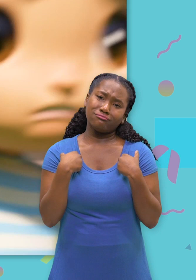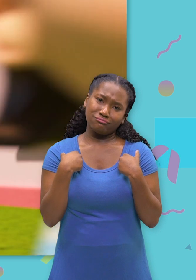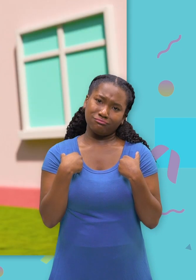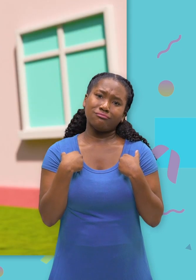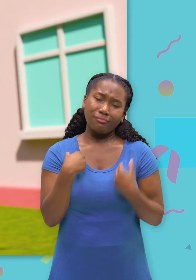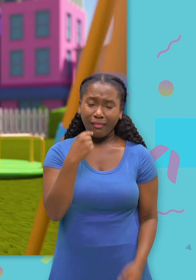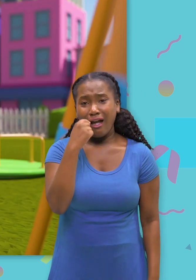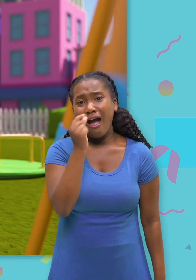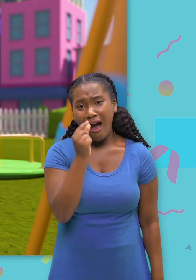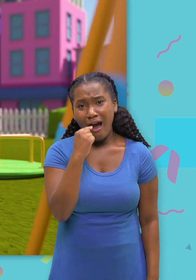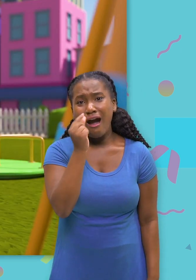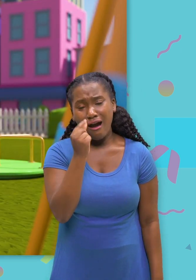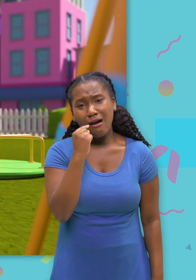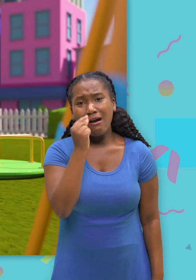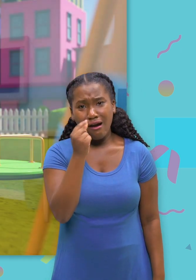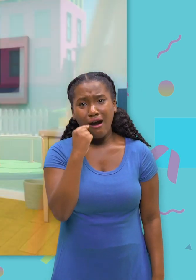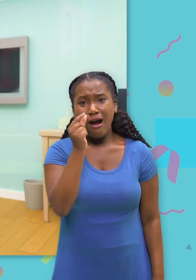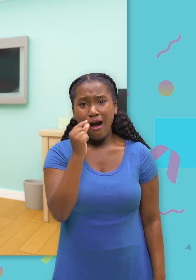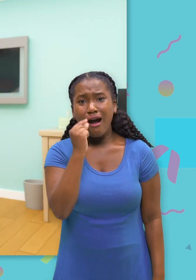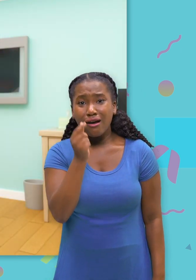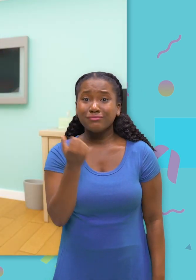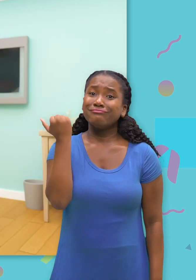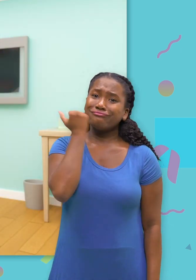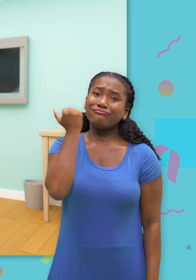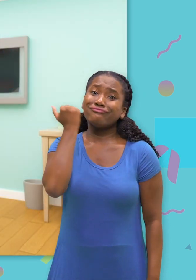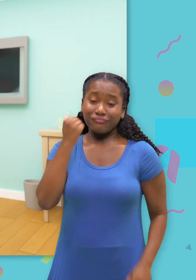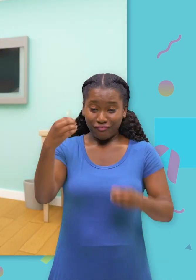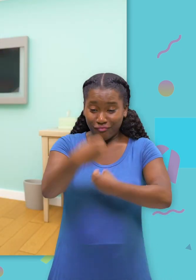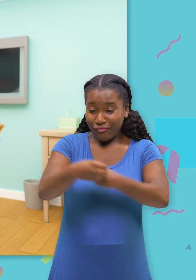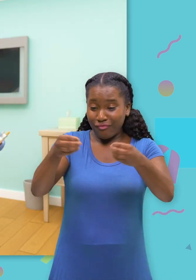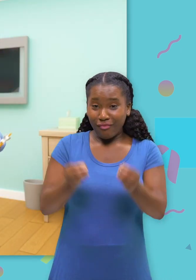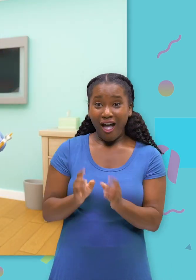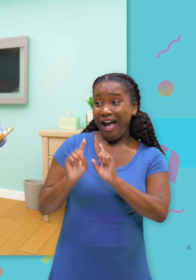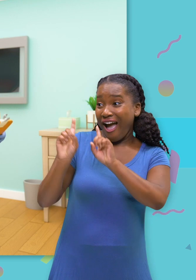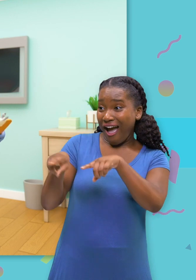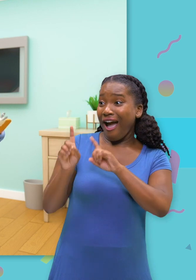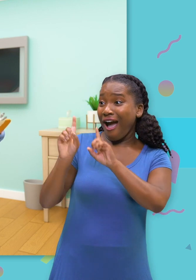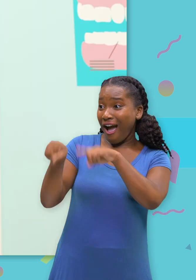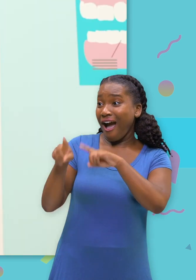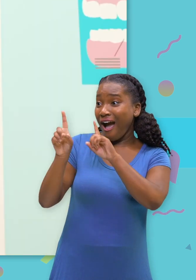Wobbly tooth, going to the dentist.